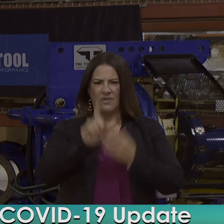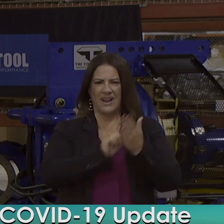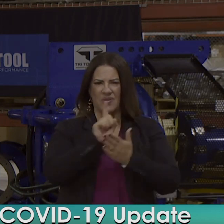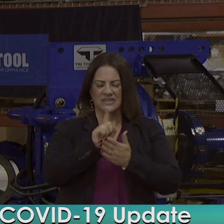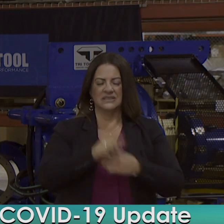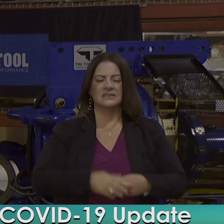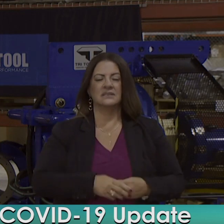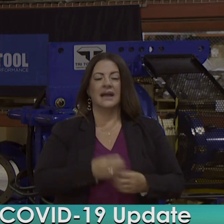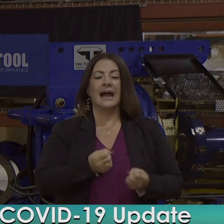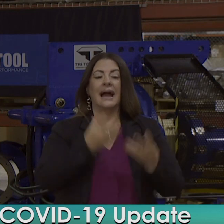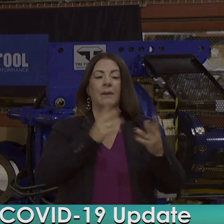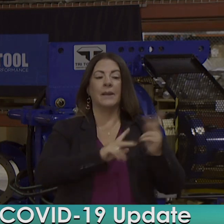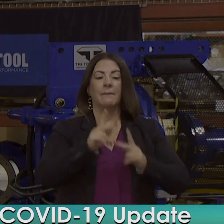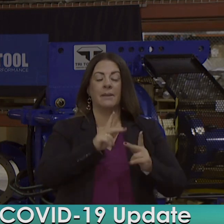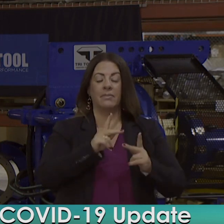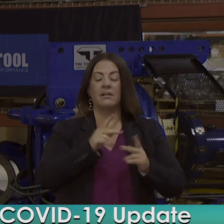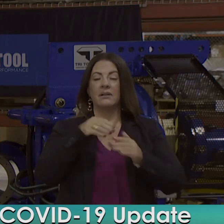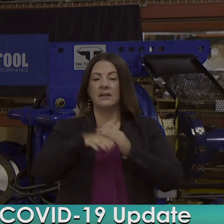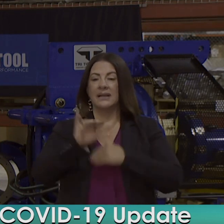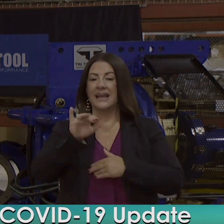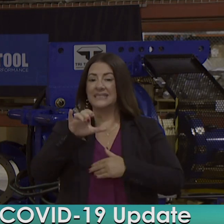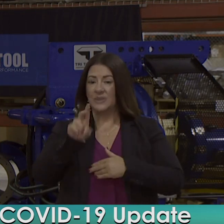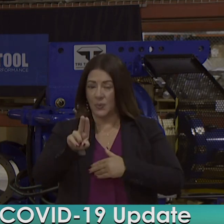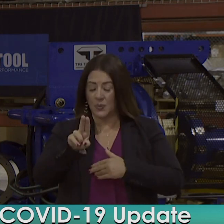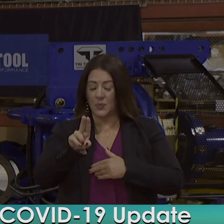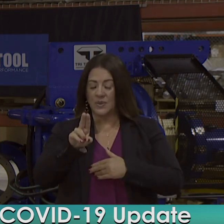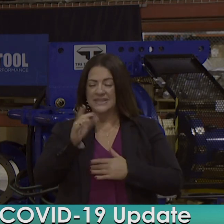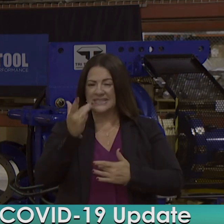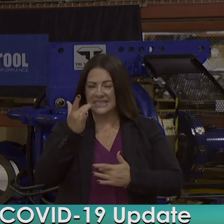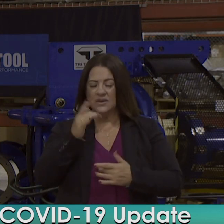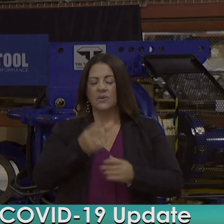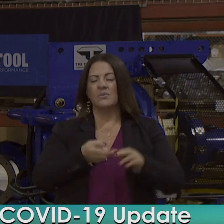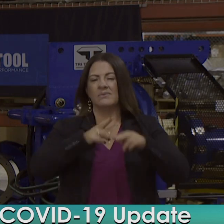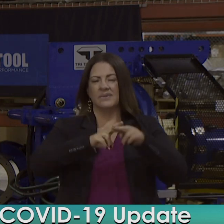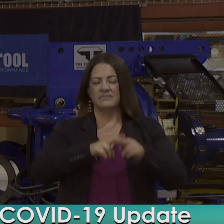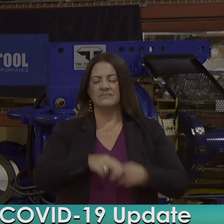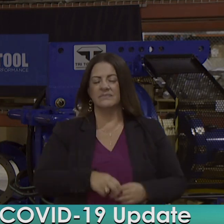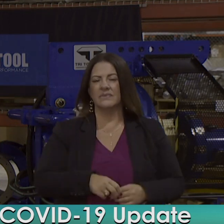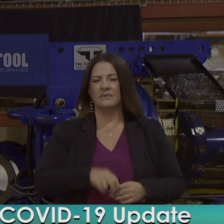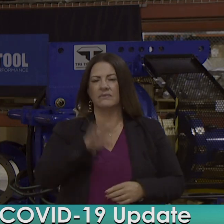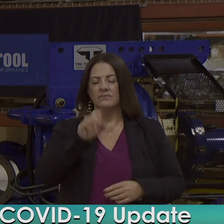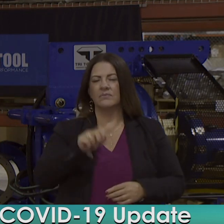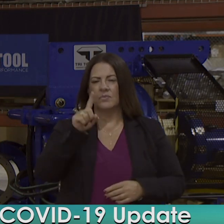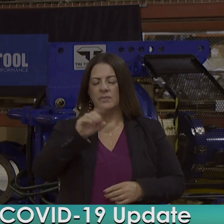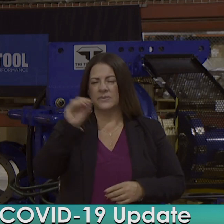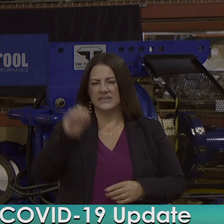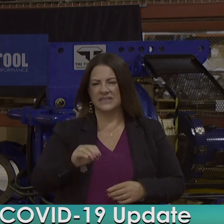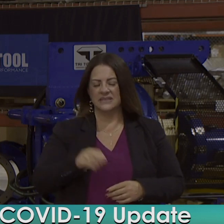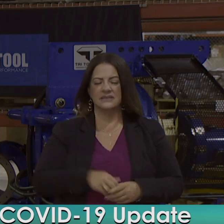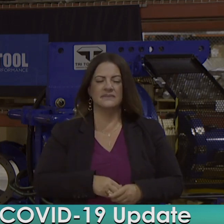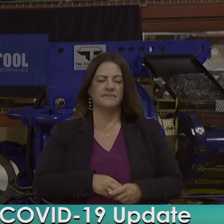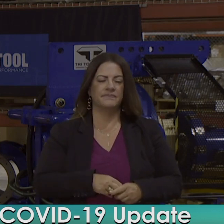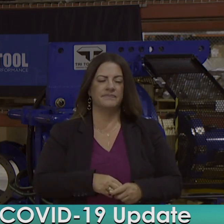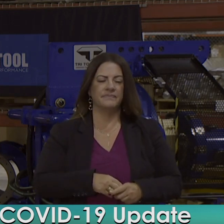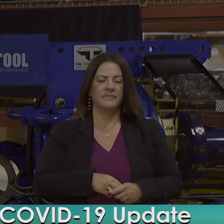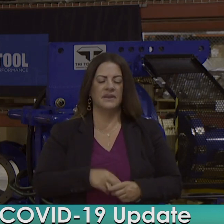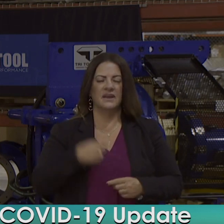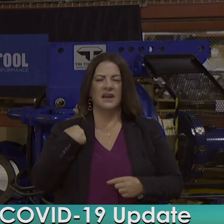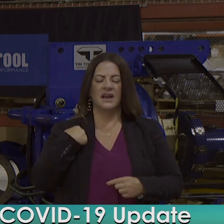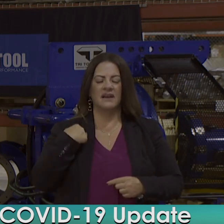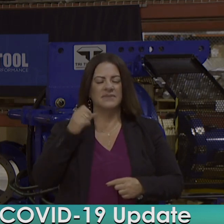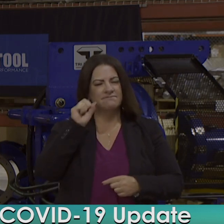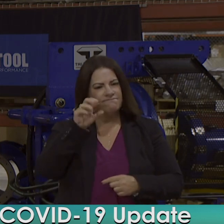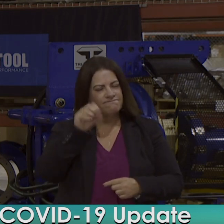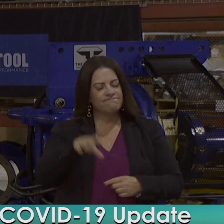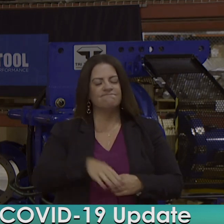ICU patient volume went up 4.4%. As I've been doing over the course of the last number of days, we